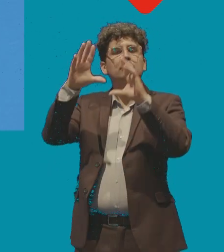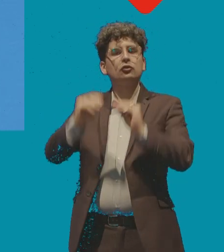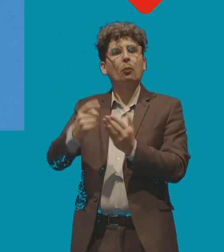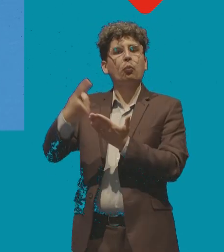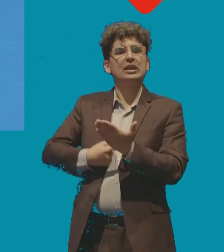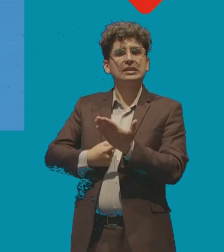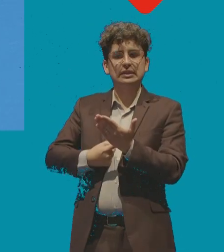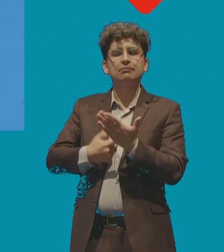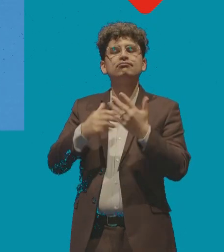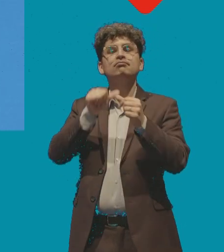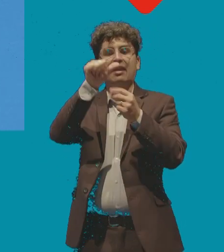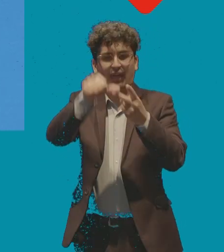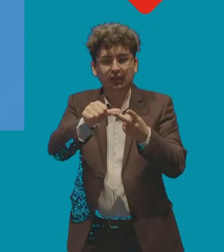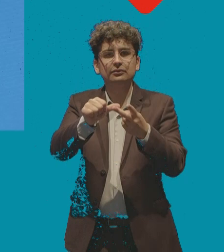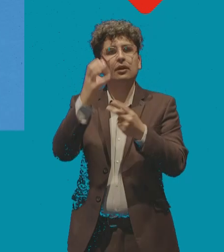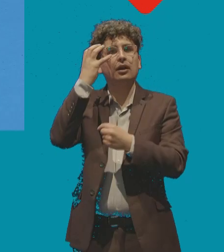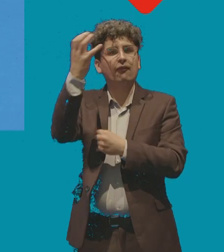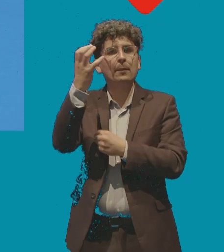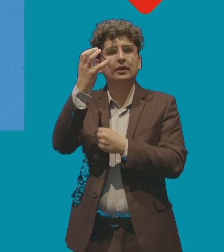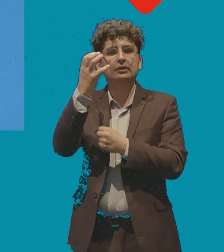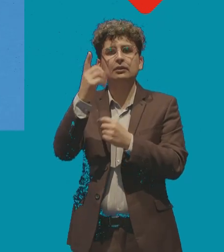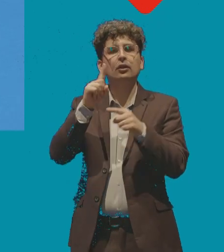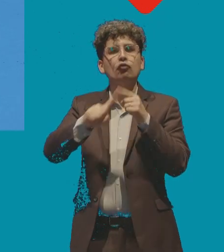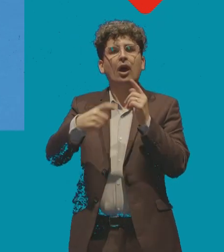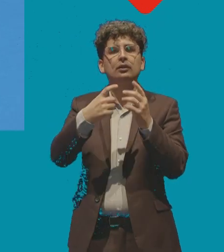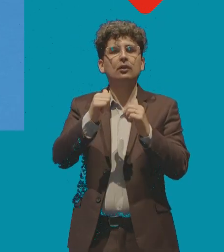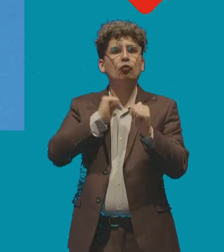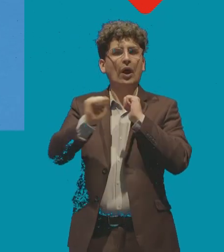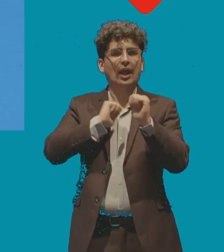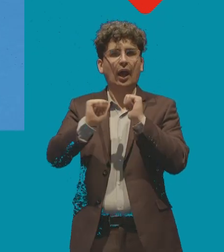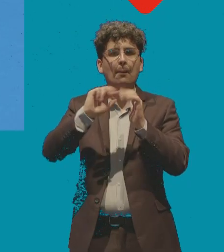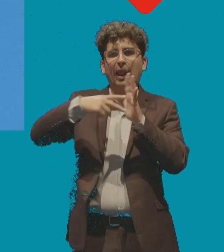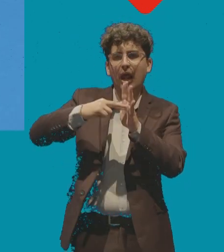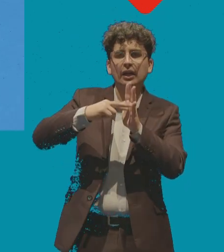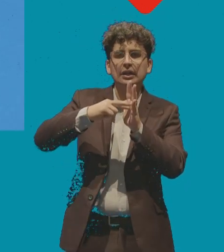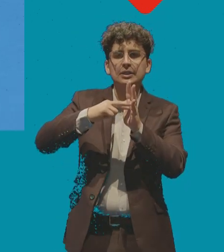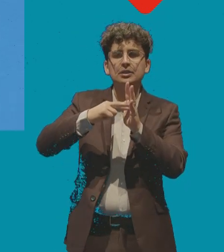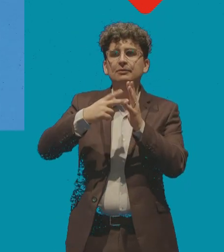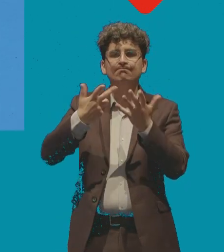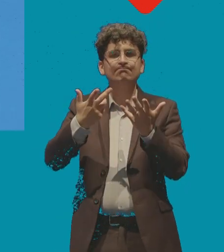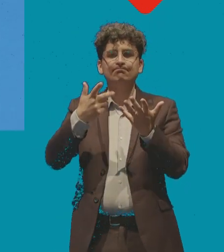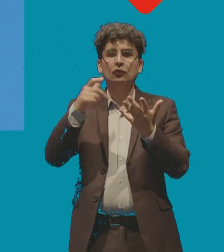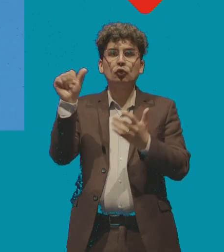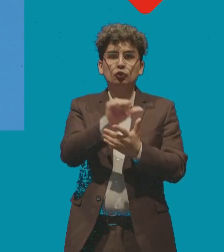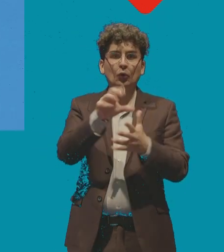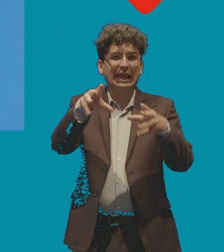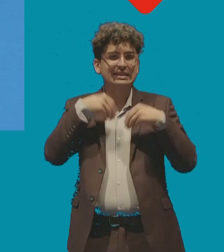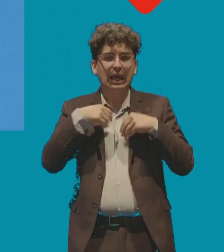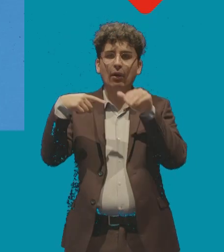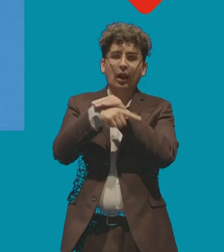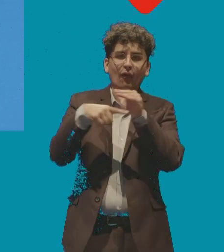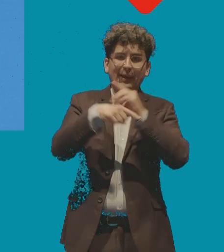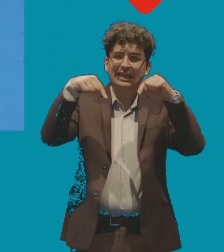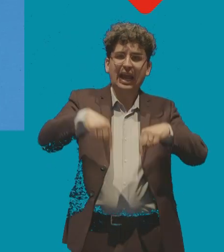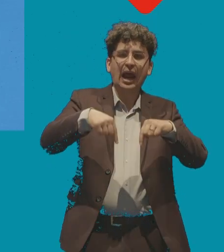policy. Then the government came back for another go with the cruel Rwanda plan. Rather than opening our arms to the desperate and the vulnerable, this rotten